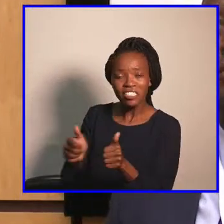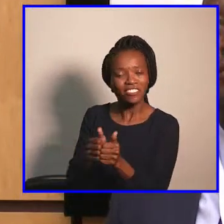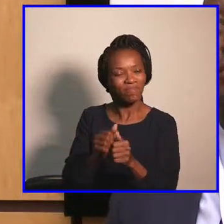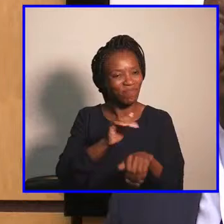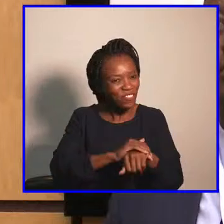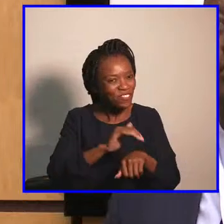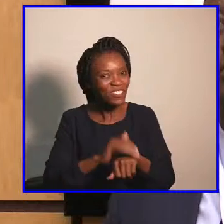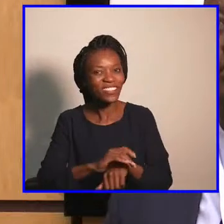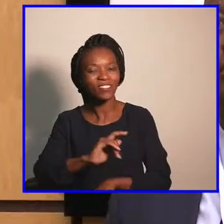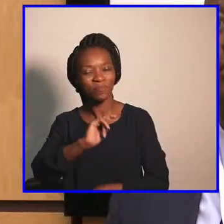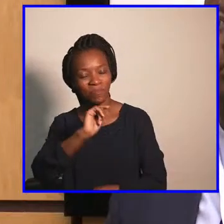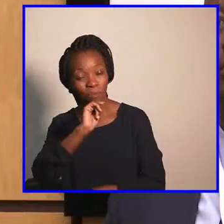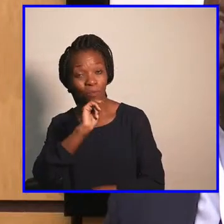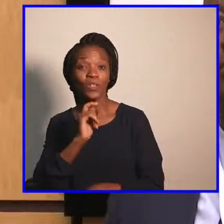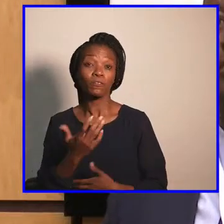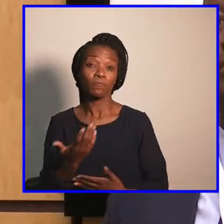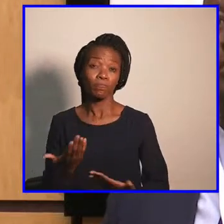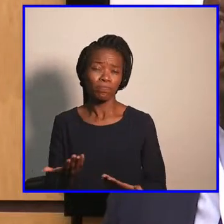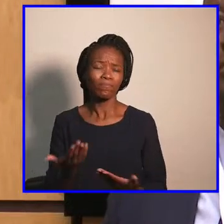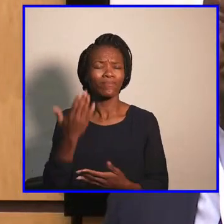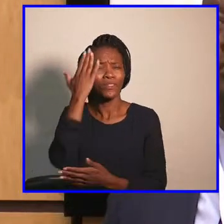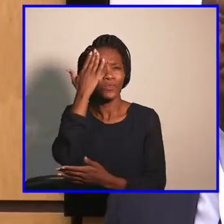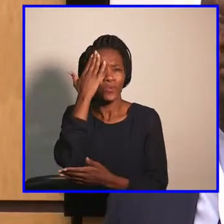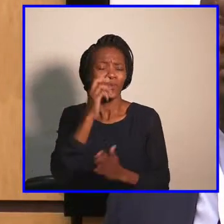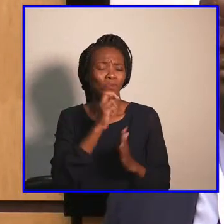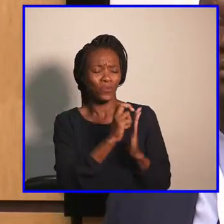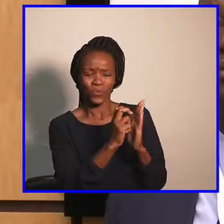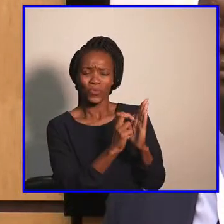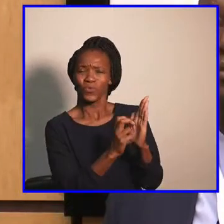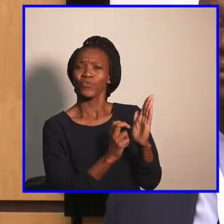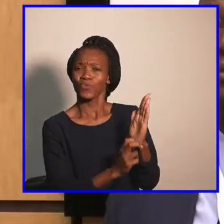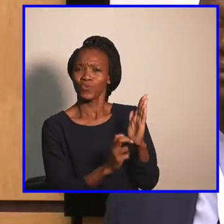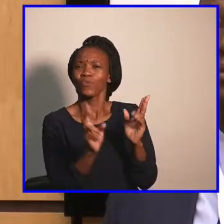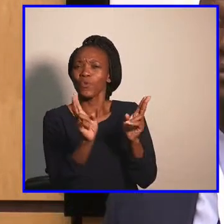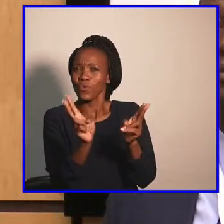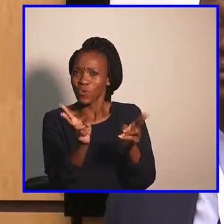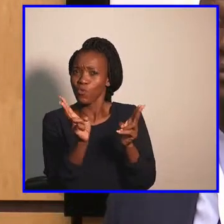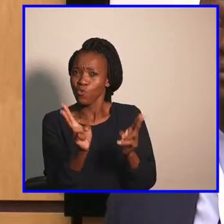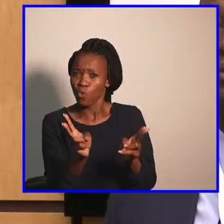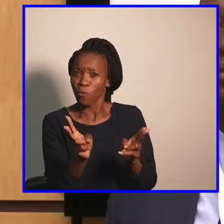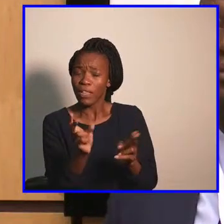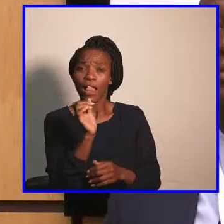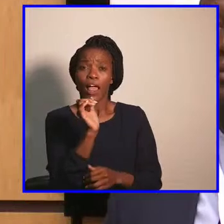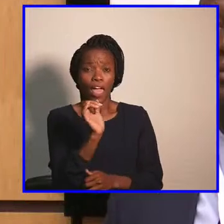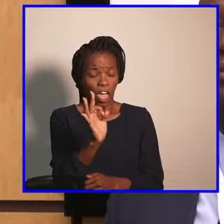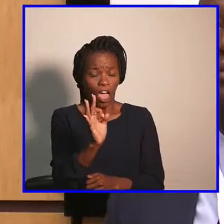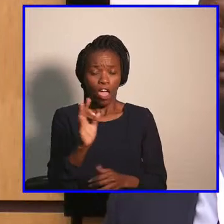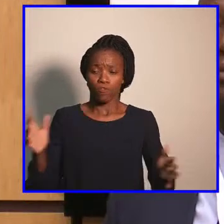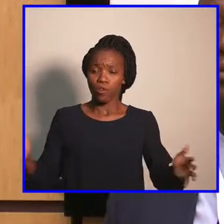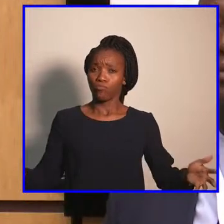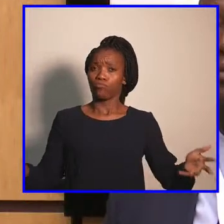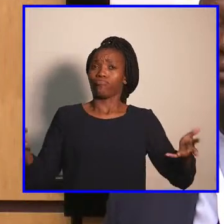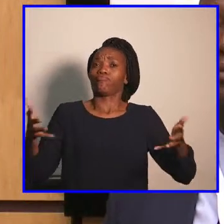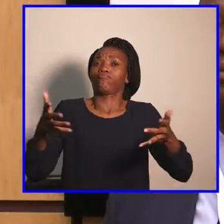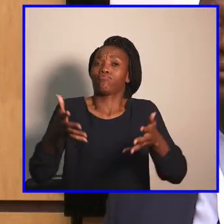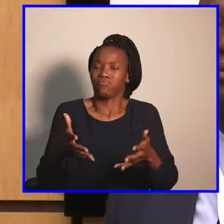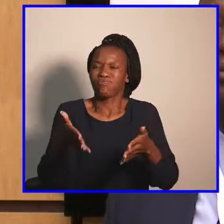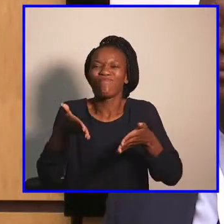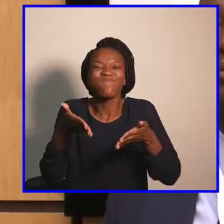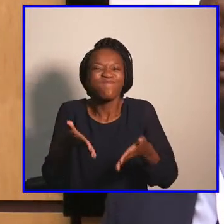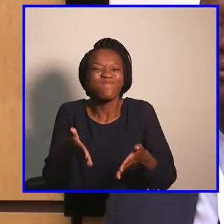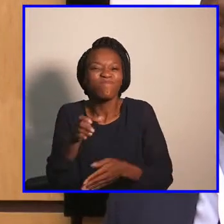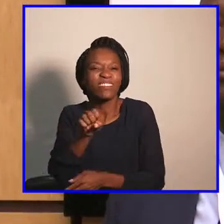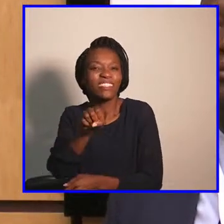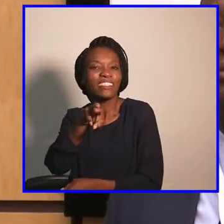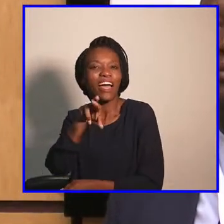It is a standard procedure that when we are having an occasion of this magnitude in SARS, we do